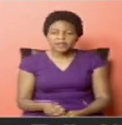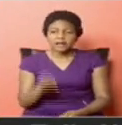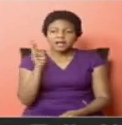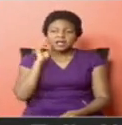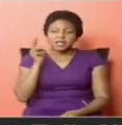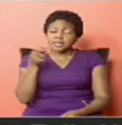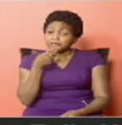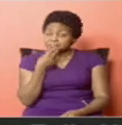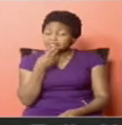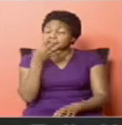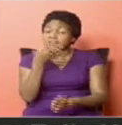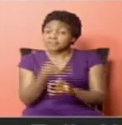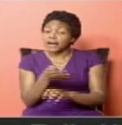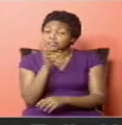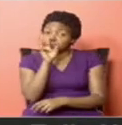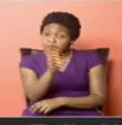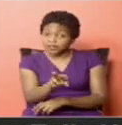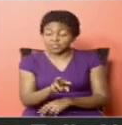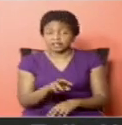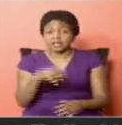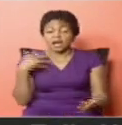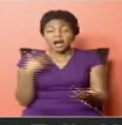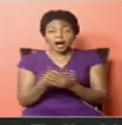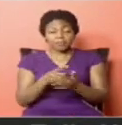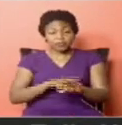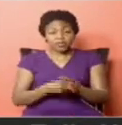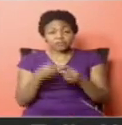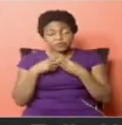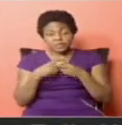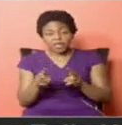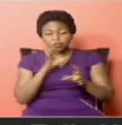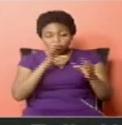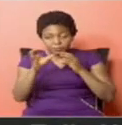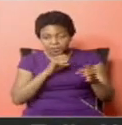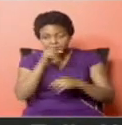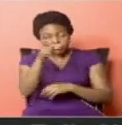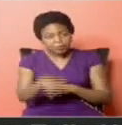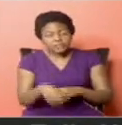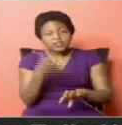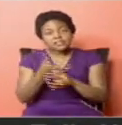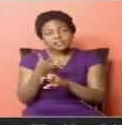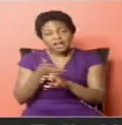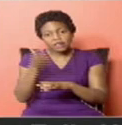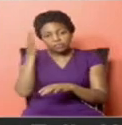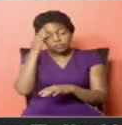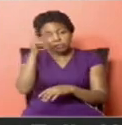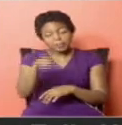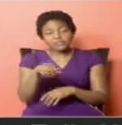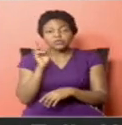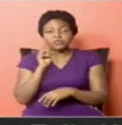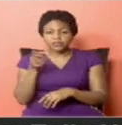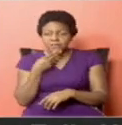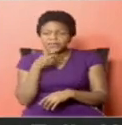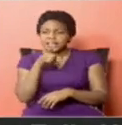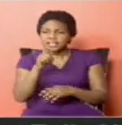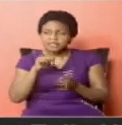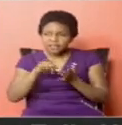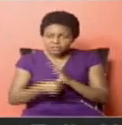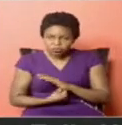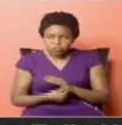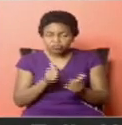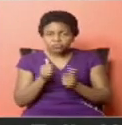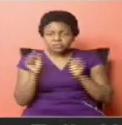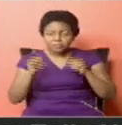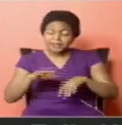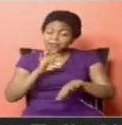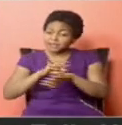Deafness is invisible. Until you begin to communicate with someone, you cannot realize that they are deaf. These are issues that we must be very